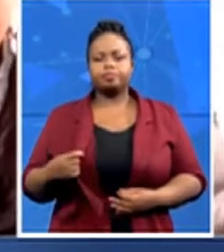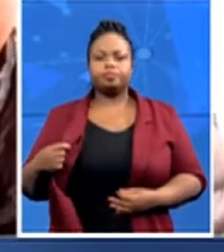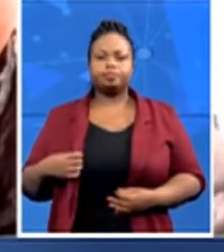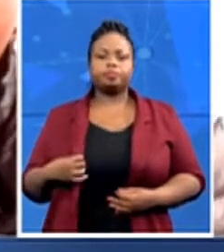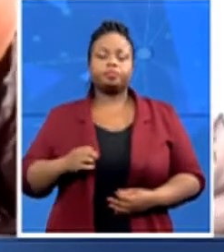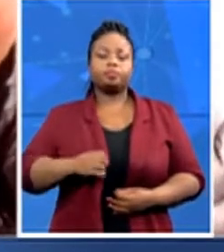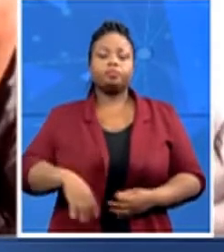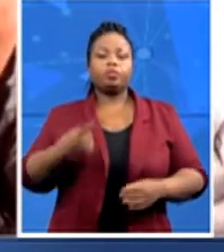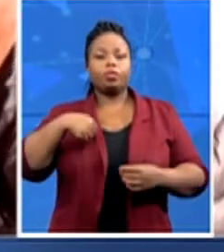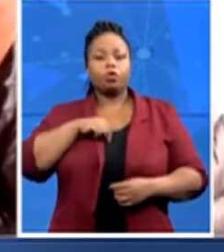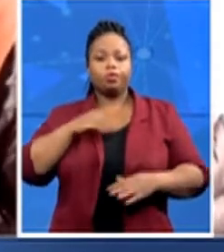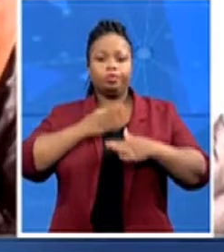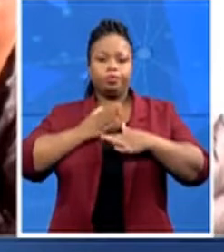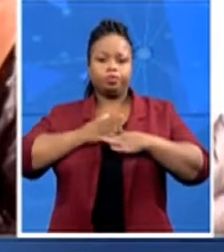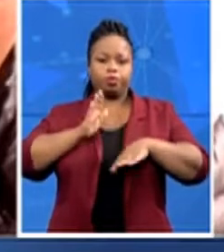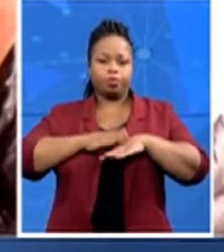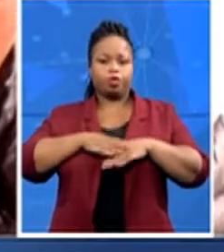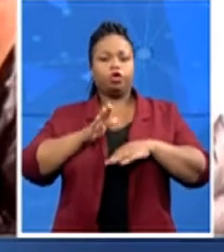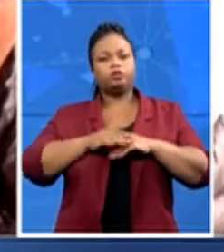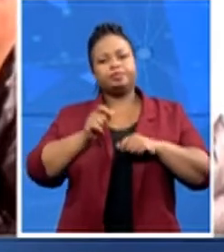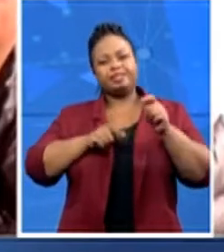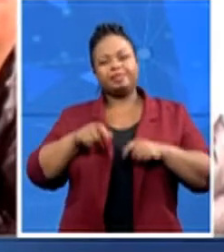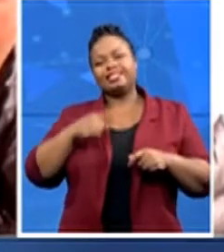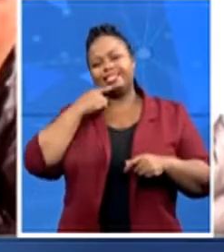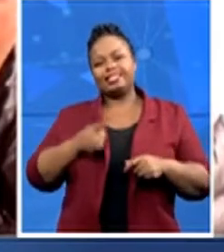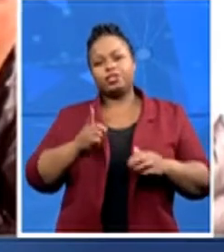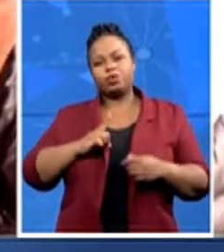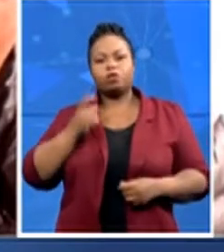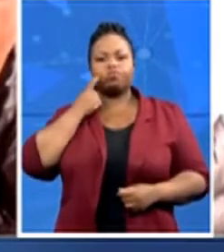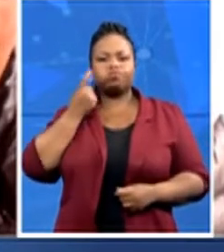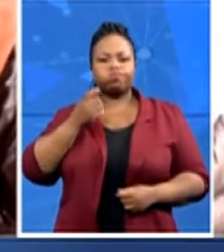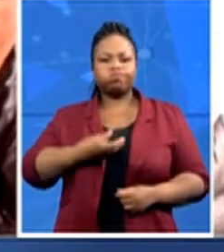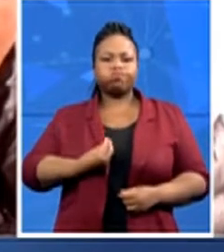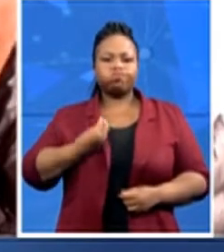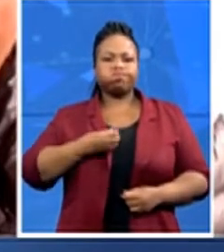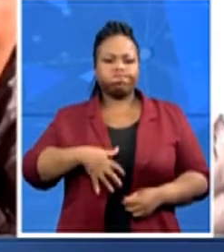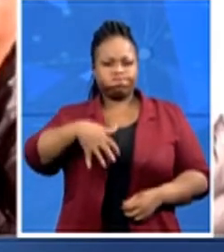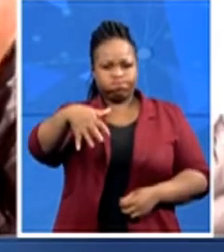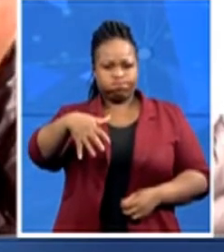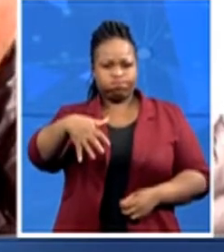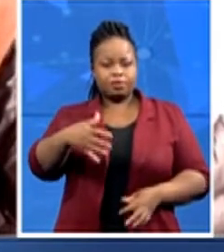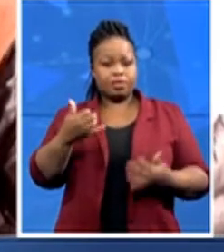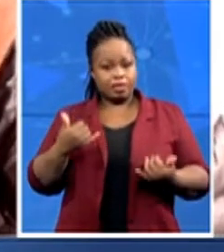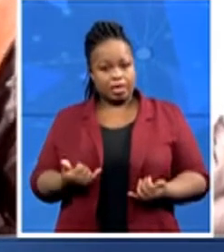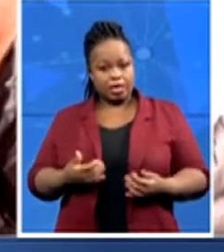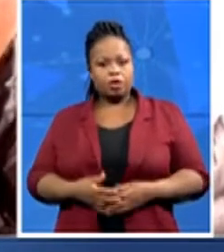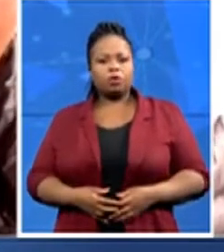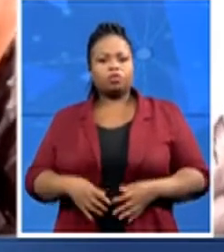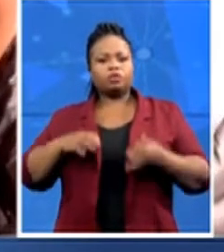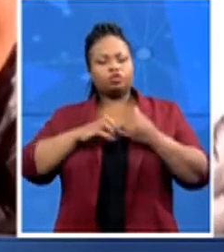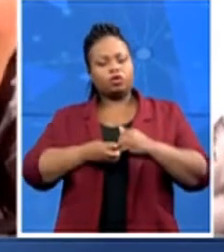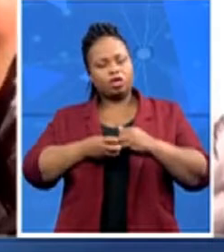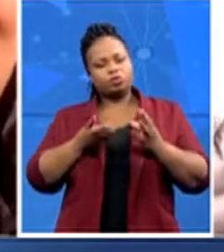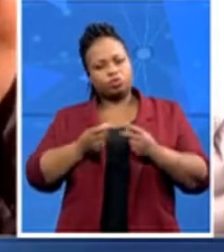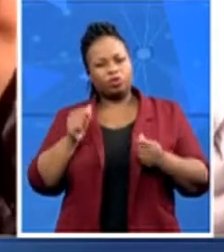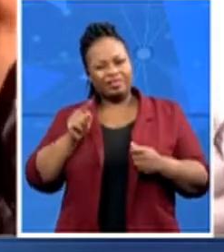what people normally call teenage pregnancy. So we addressing those cases of young girls who have